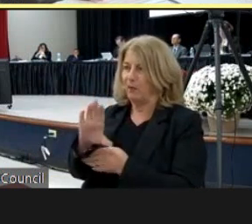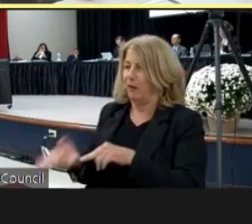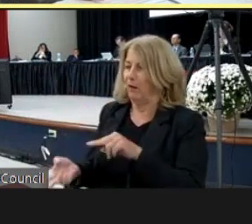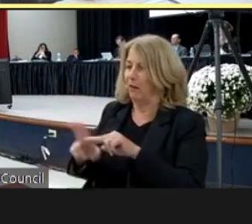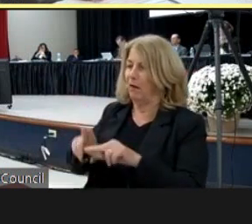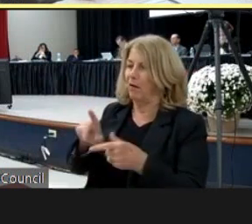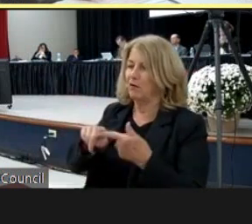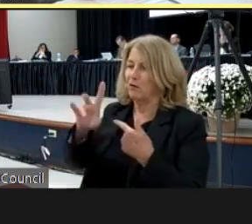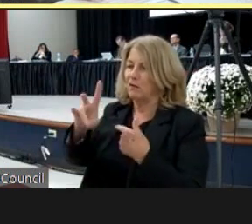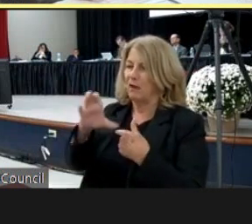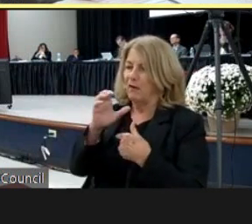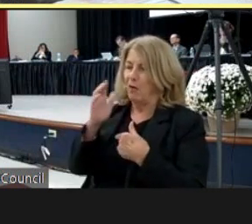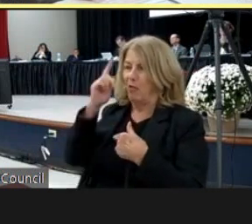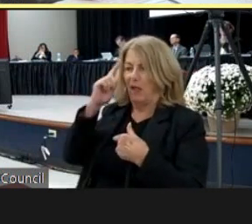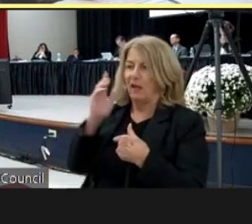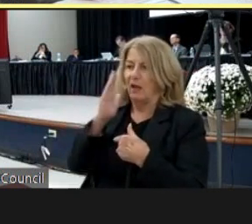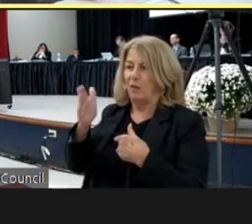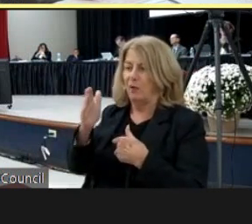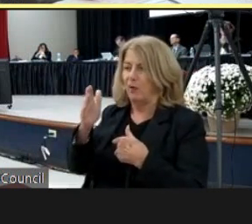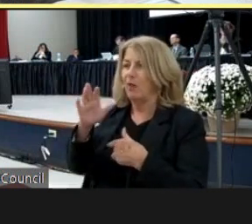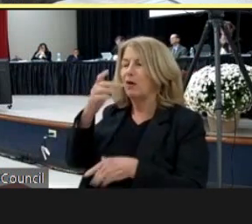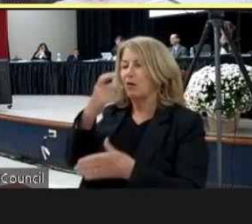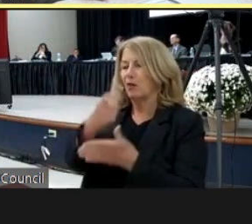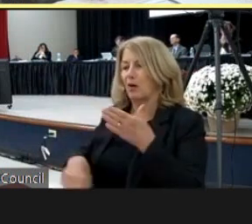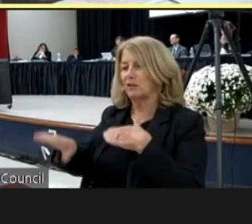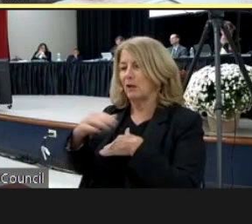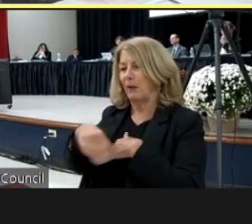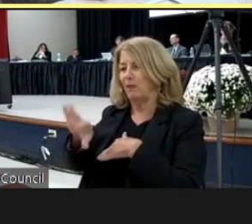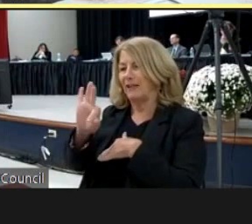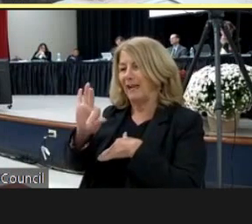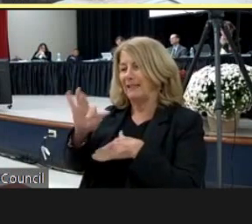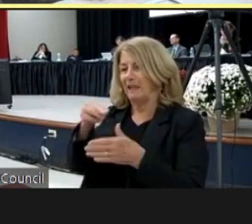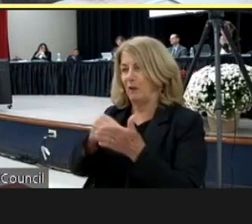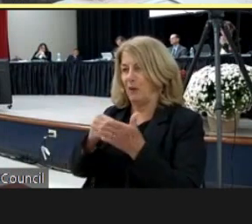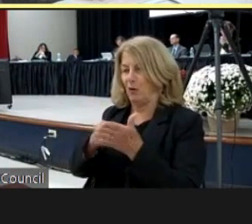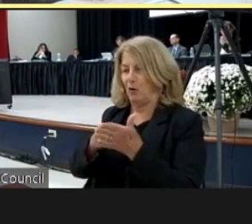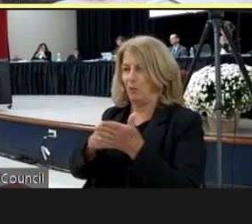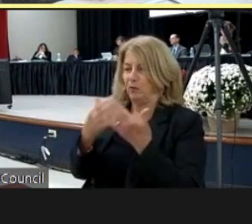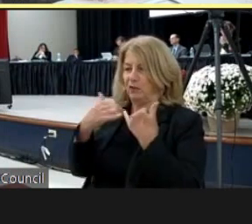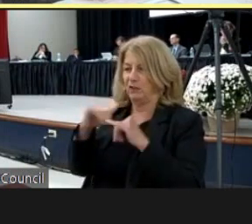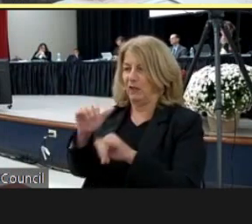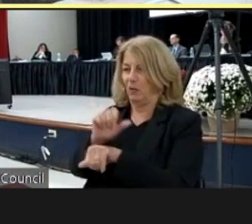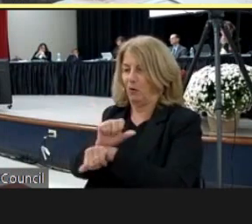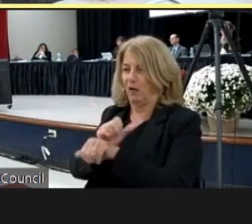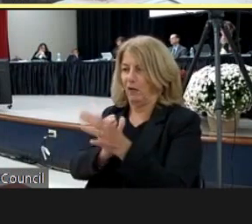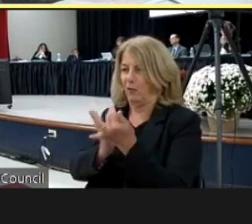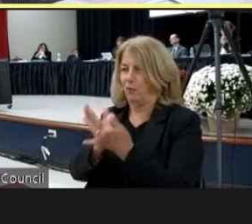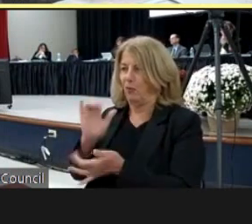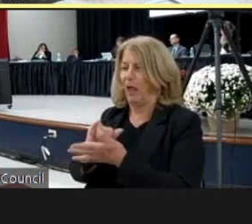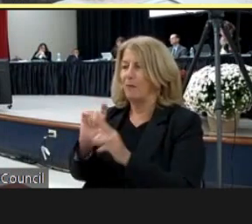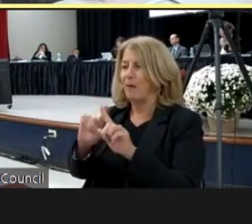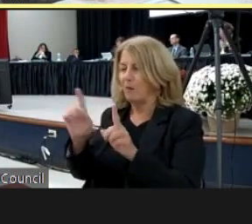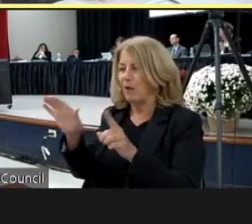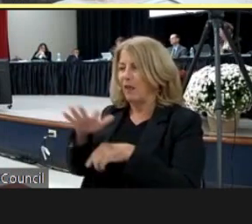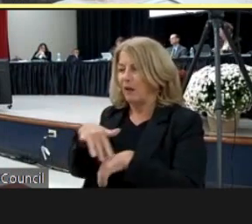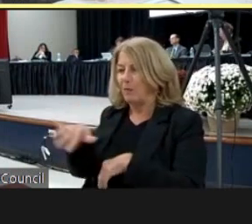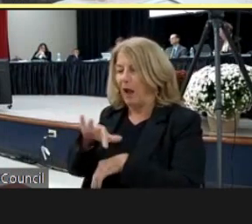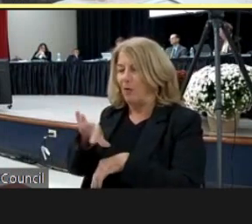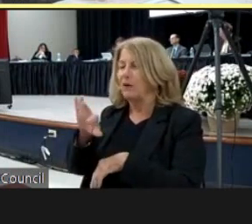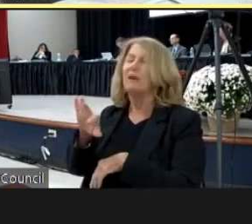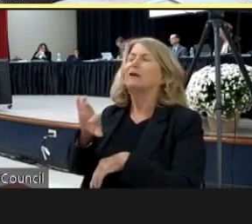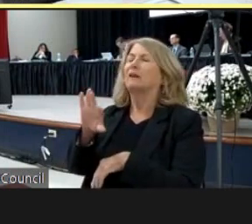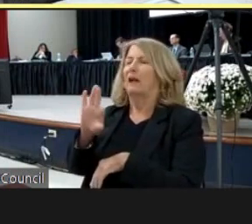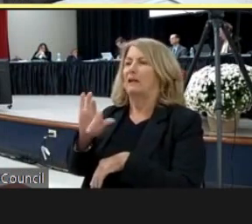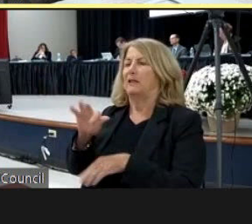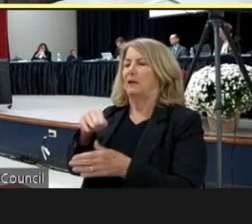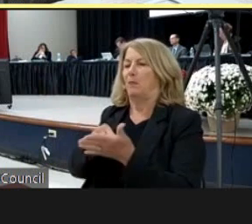think it'll cost us $19 million. We're still working through that on the garage. We think that's about right where we'll be for those 450 spaces.